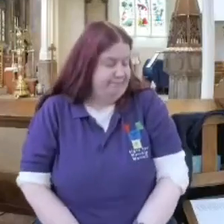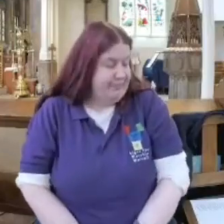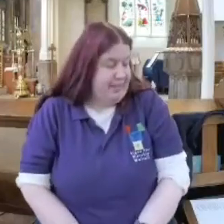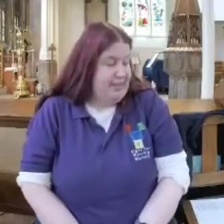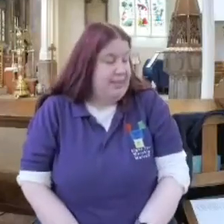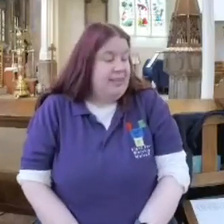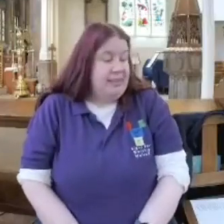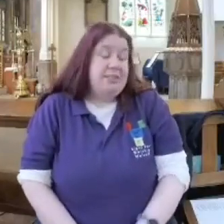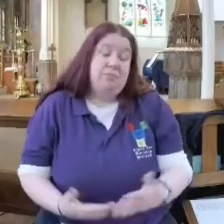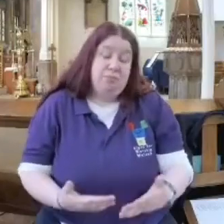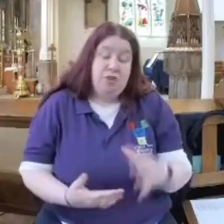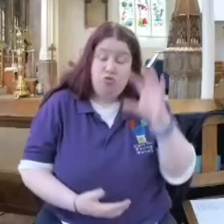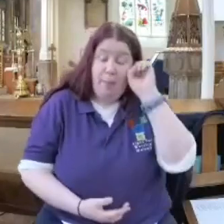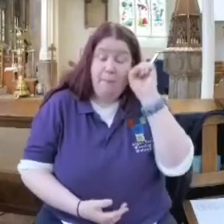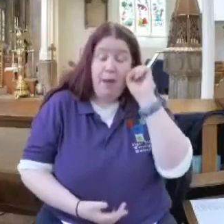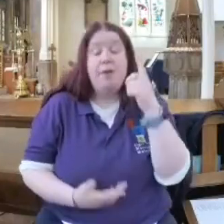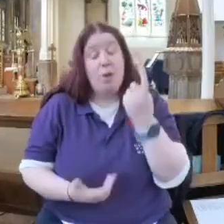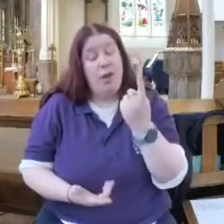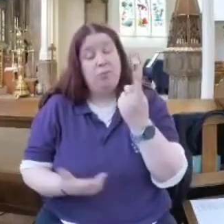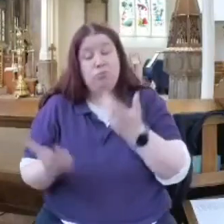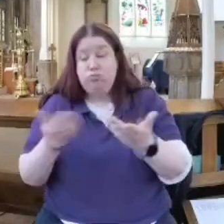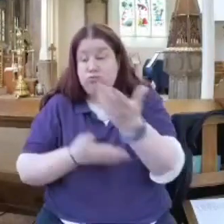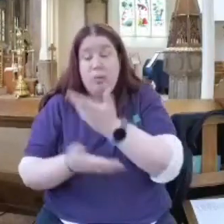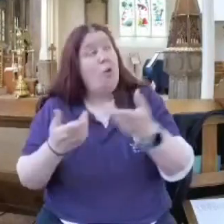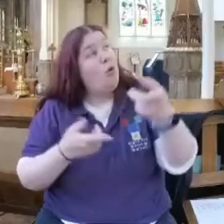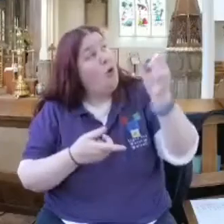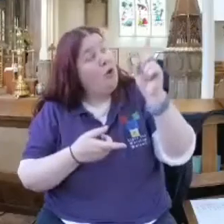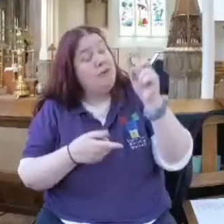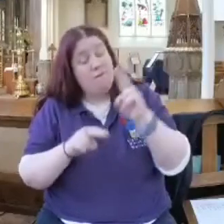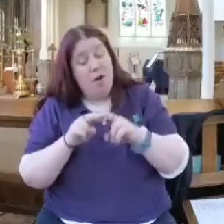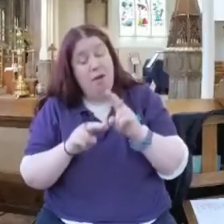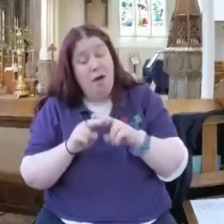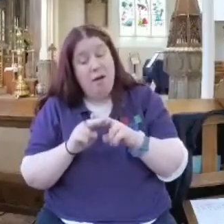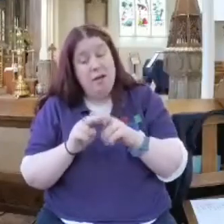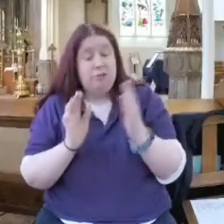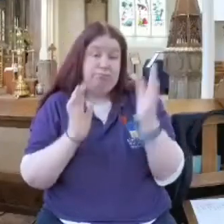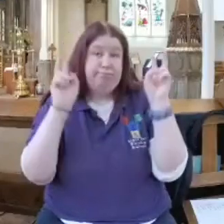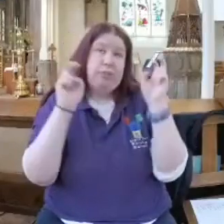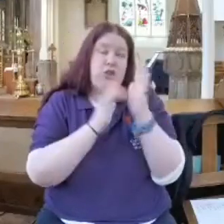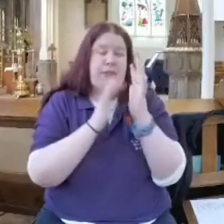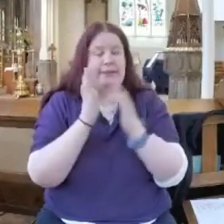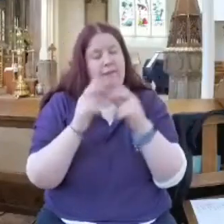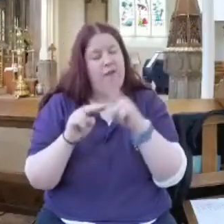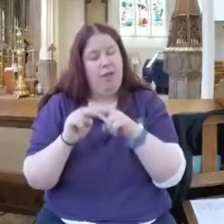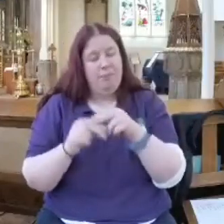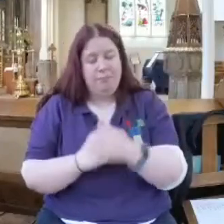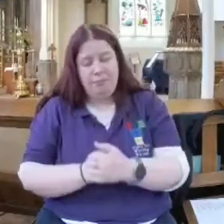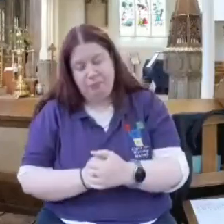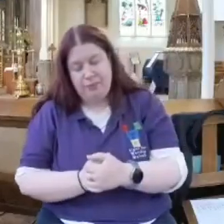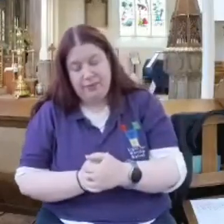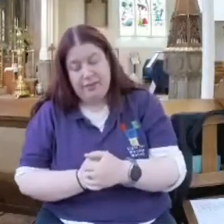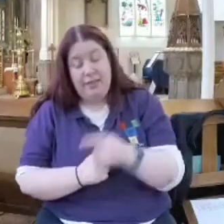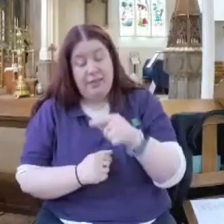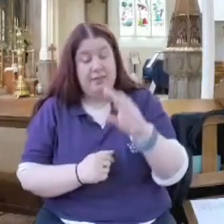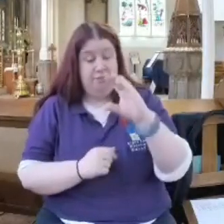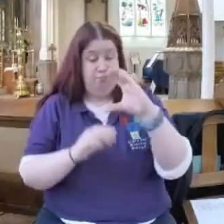And so that's a reminder. We are speaking about God the Father, if you like, Jesus' dad. And here's the text of the